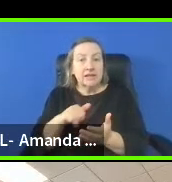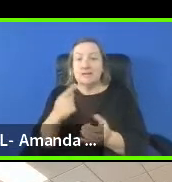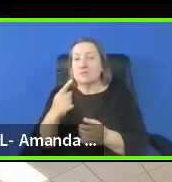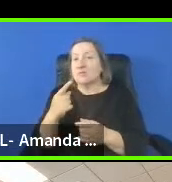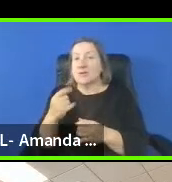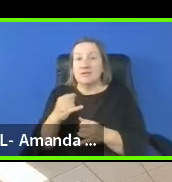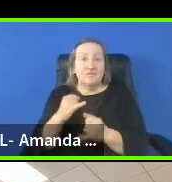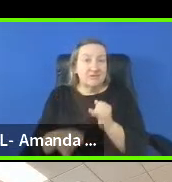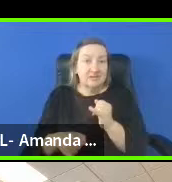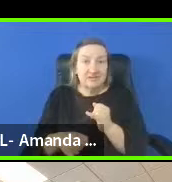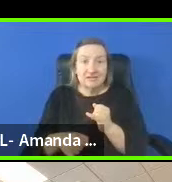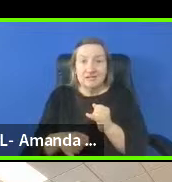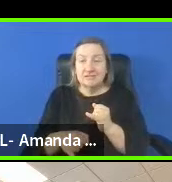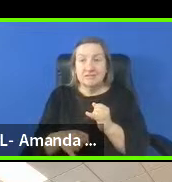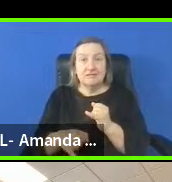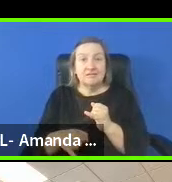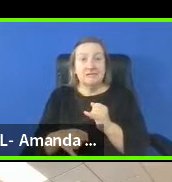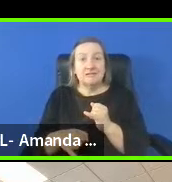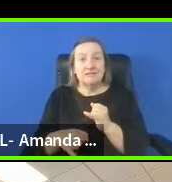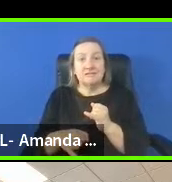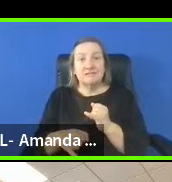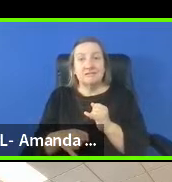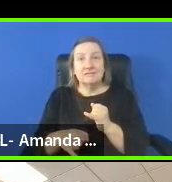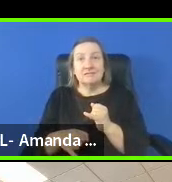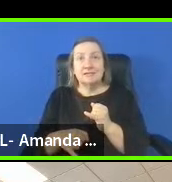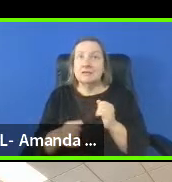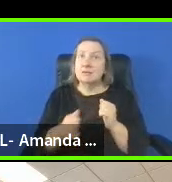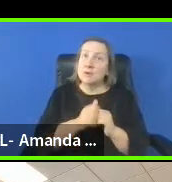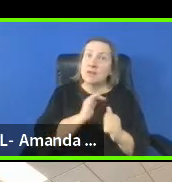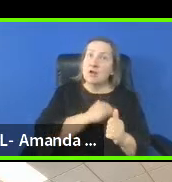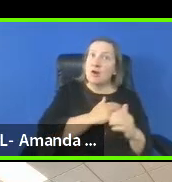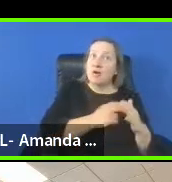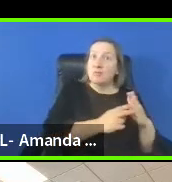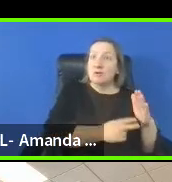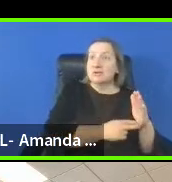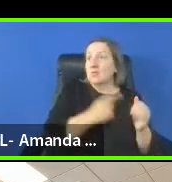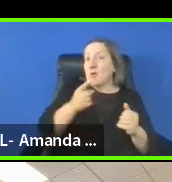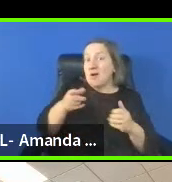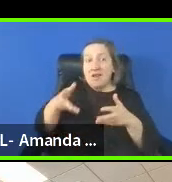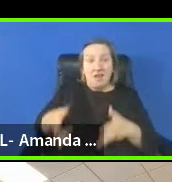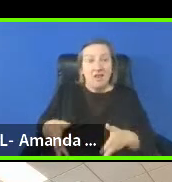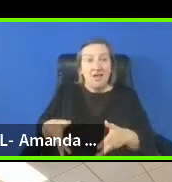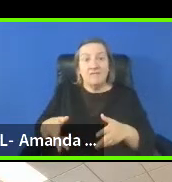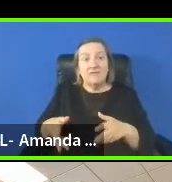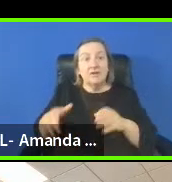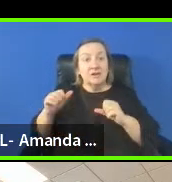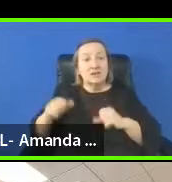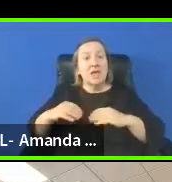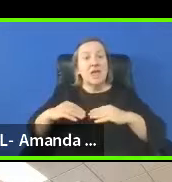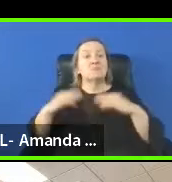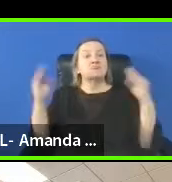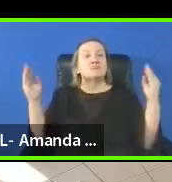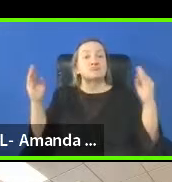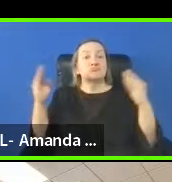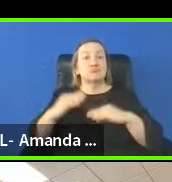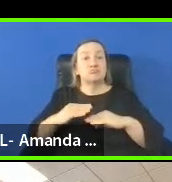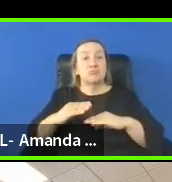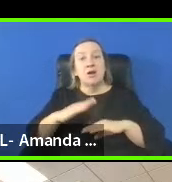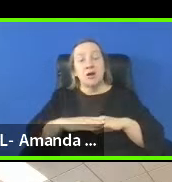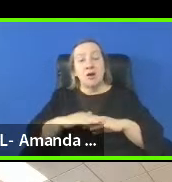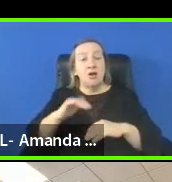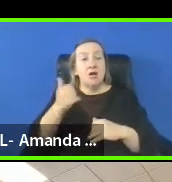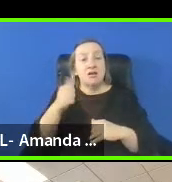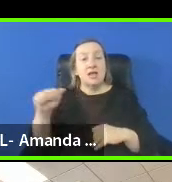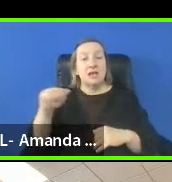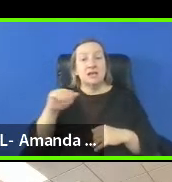last, along with our bridge, one of the last remaining movable spans on the